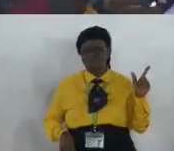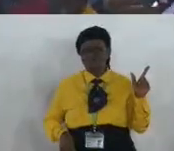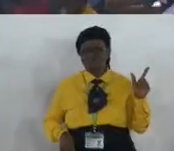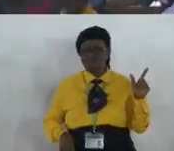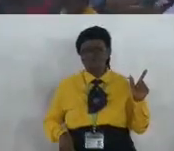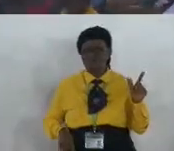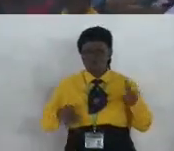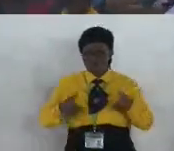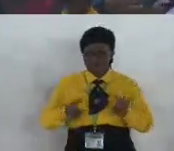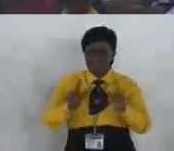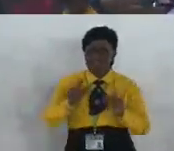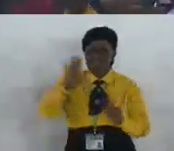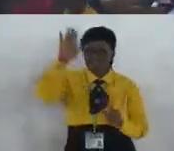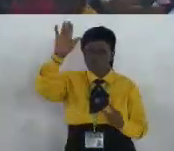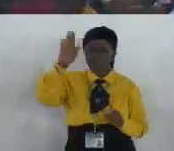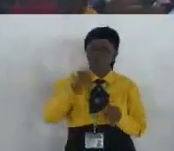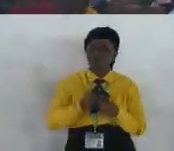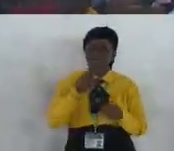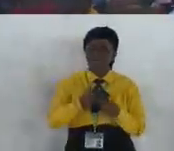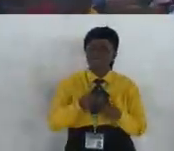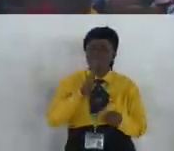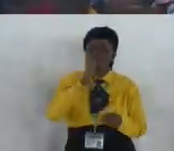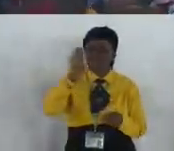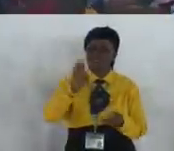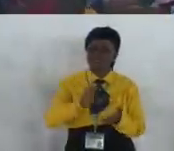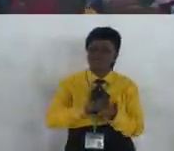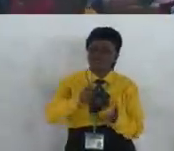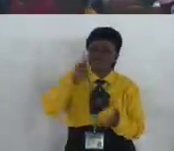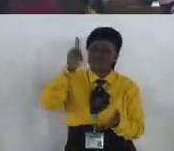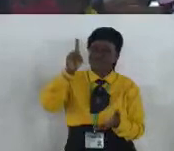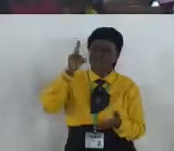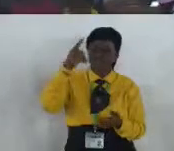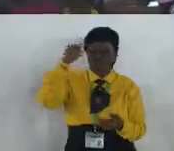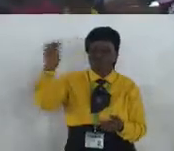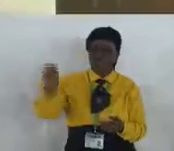That your name might be glorified forever. Heal tonight.